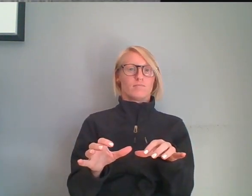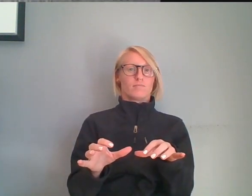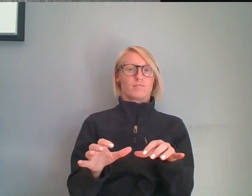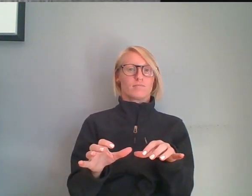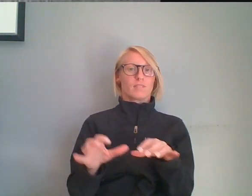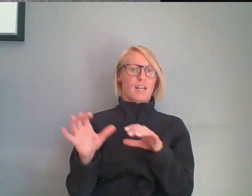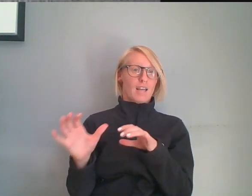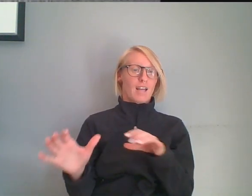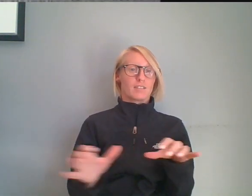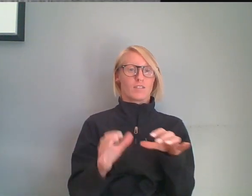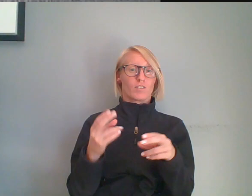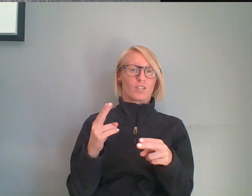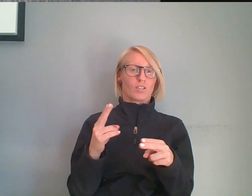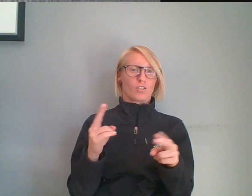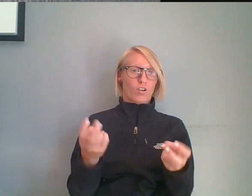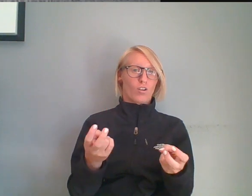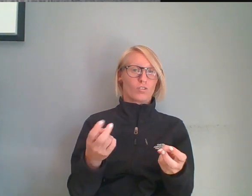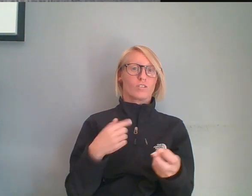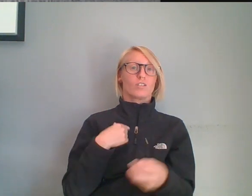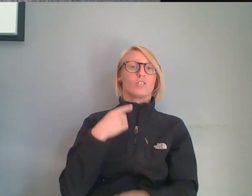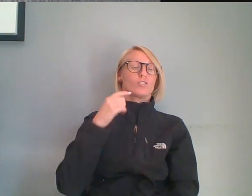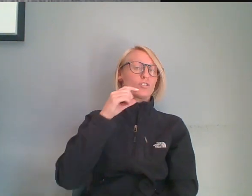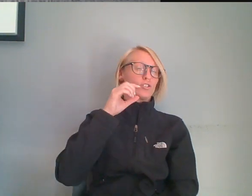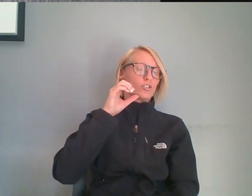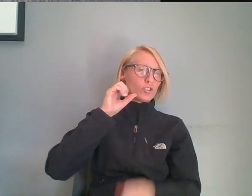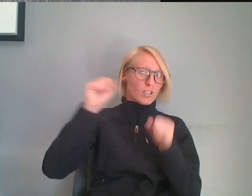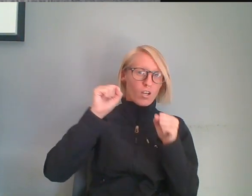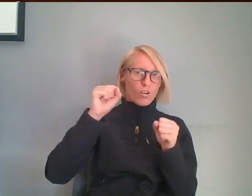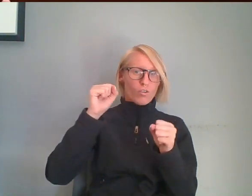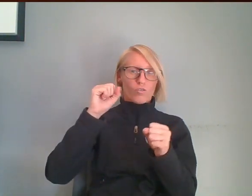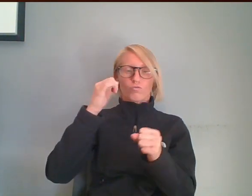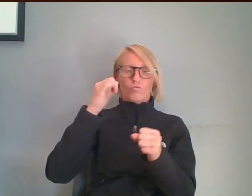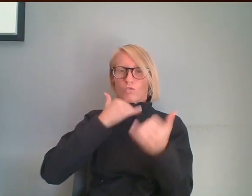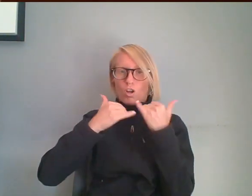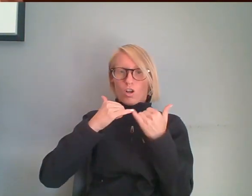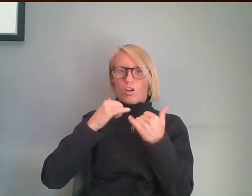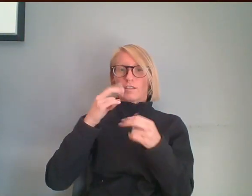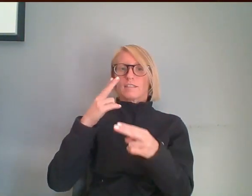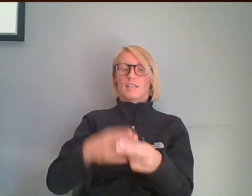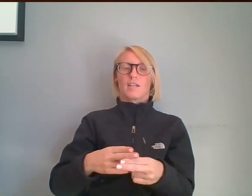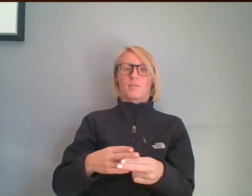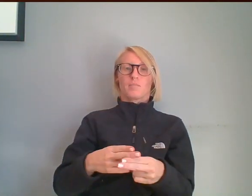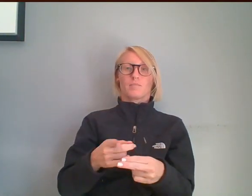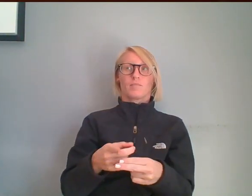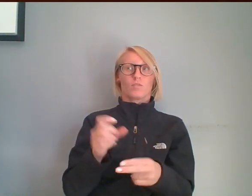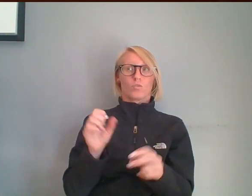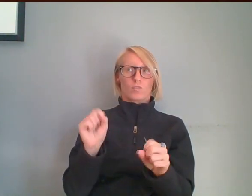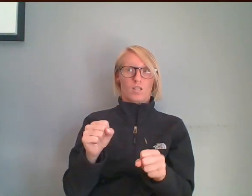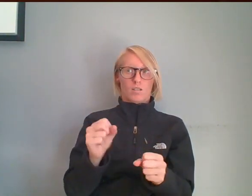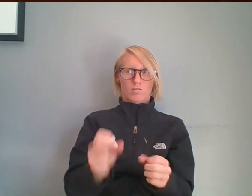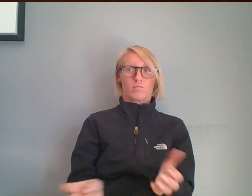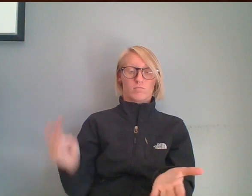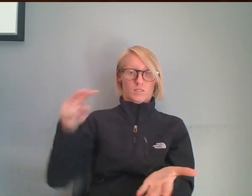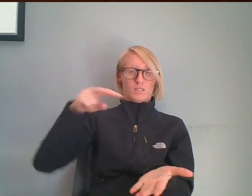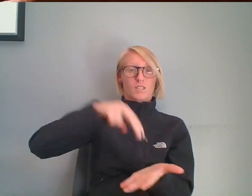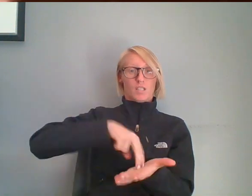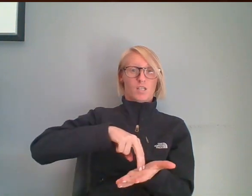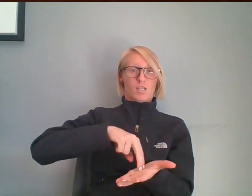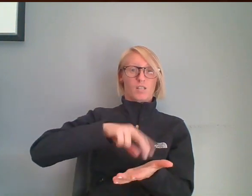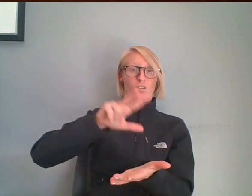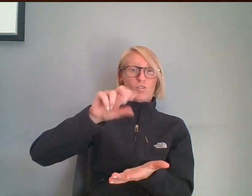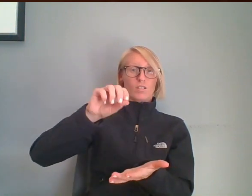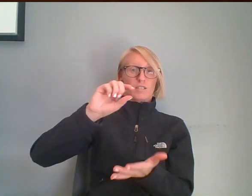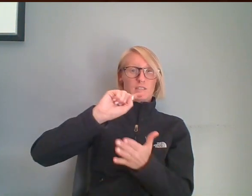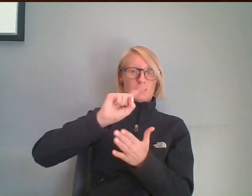Name. In a moment, if you are able and willing, I'm going to ask you to stand. And I am going to ask you for about